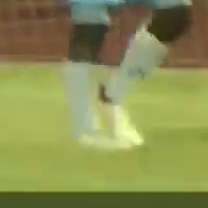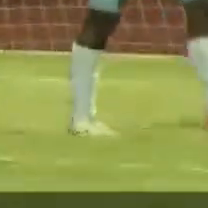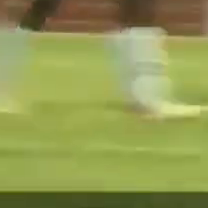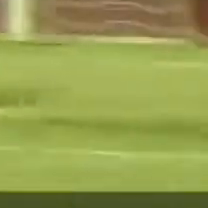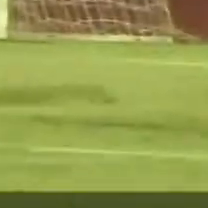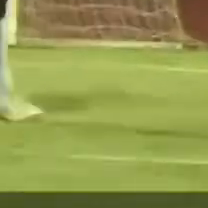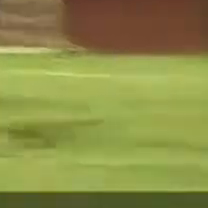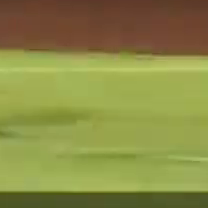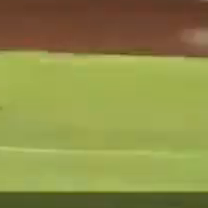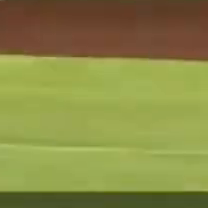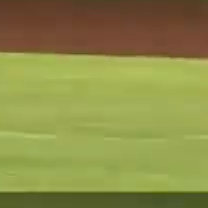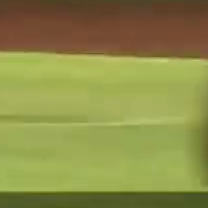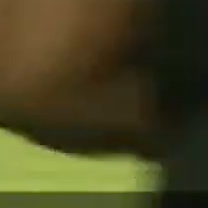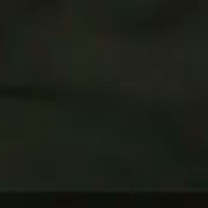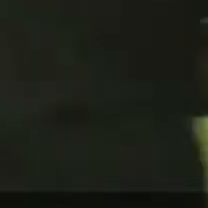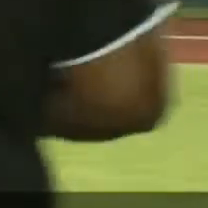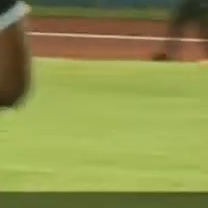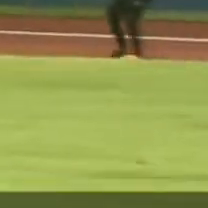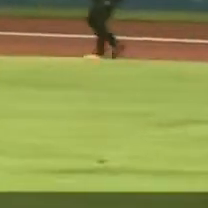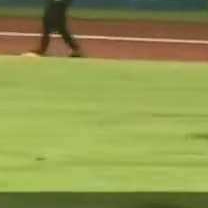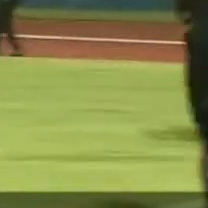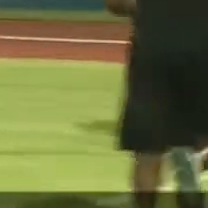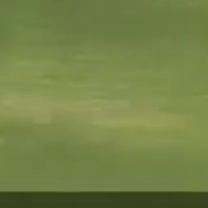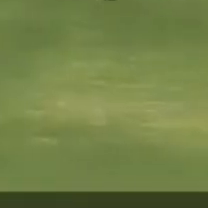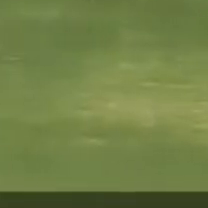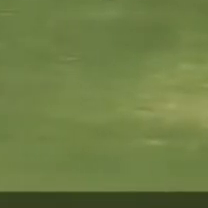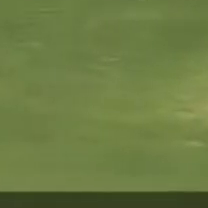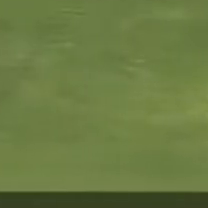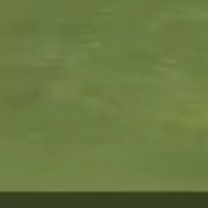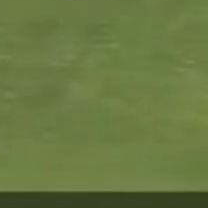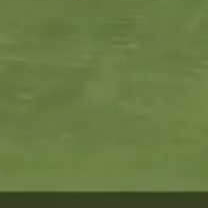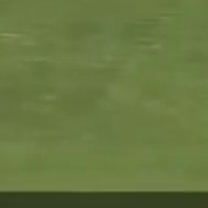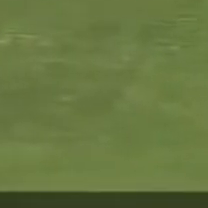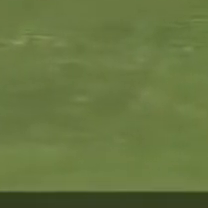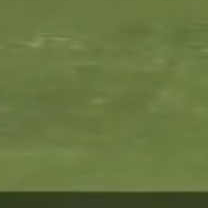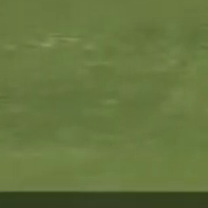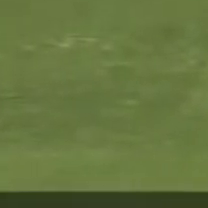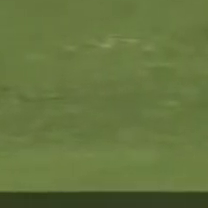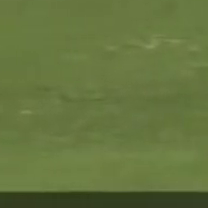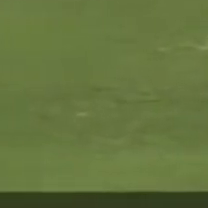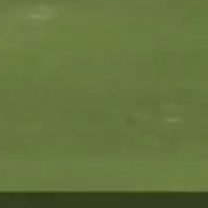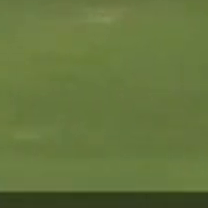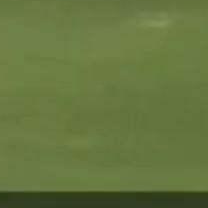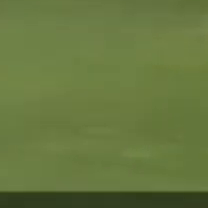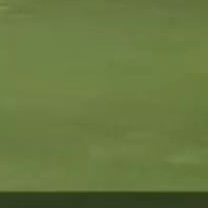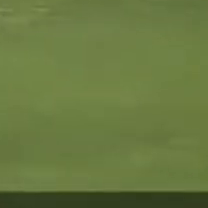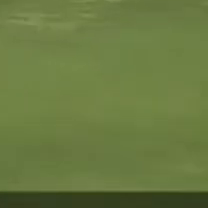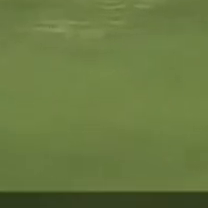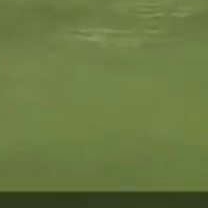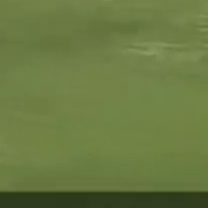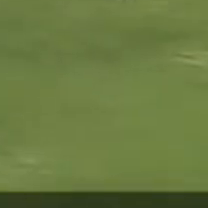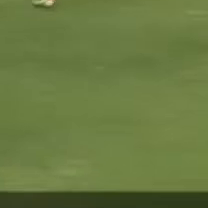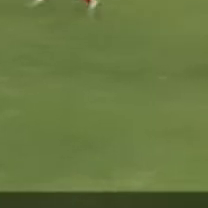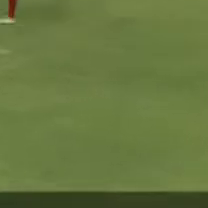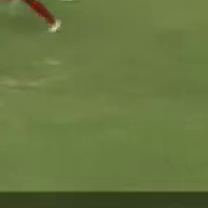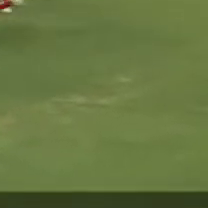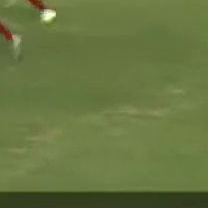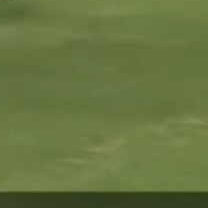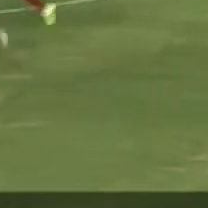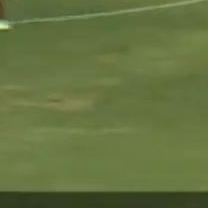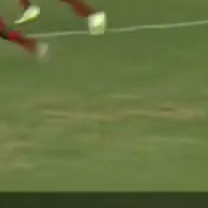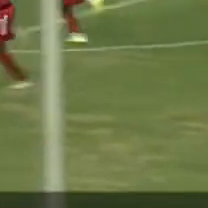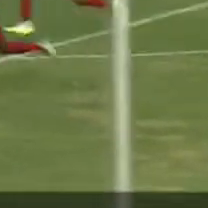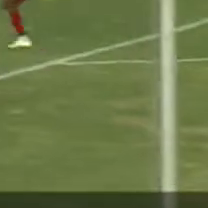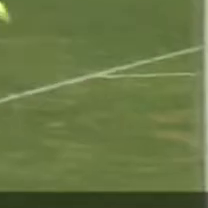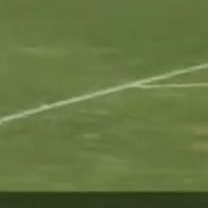far registered 16 wins, 2 draws and 2 losses, while netting 34 times and conceding 11 in the process. In their last 5 games,